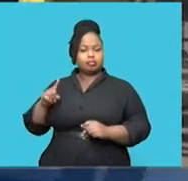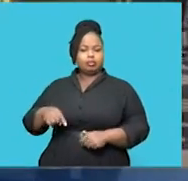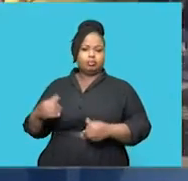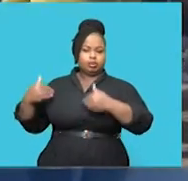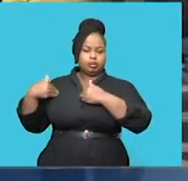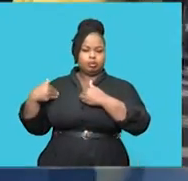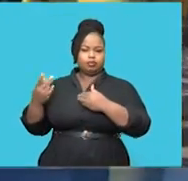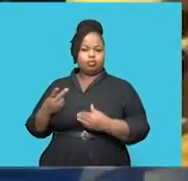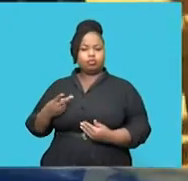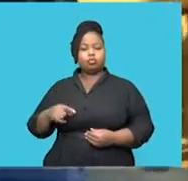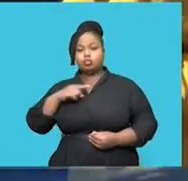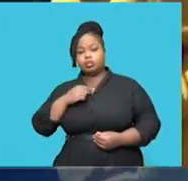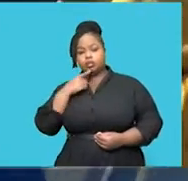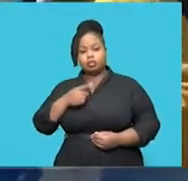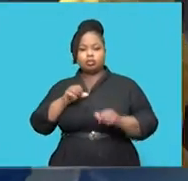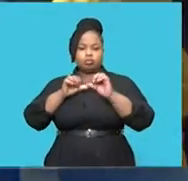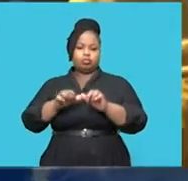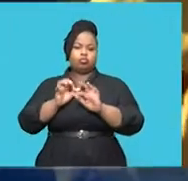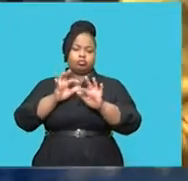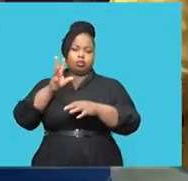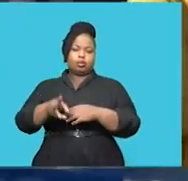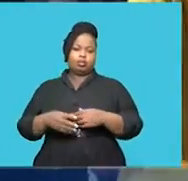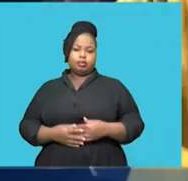ngapha koko baza kuqhubeka bavale mba.